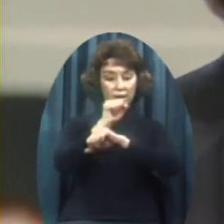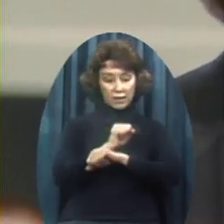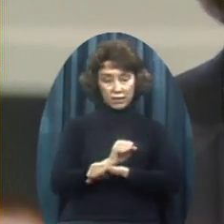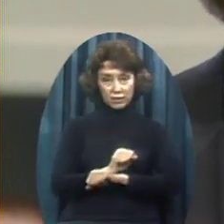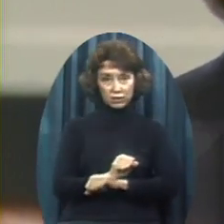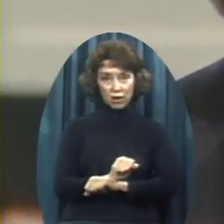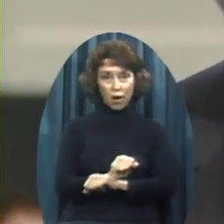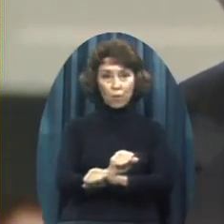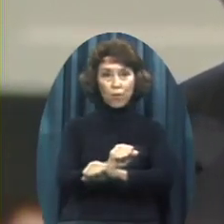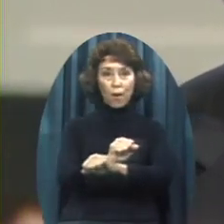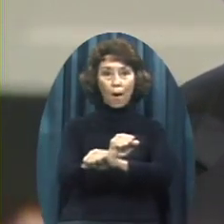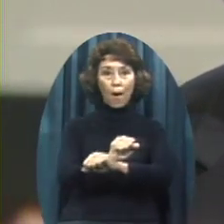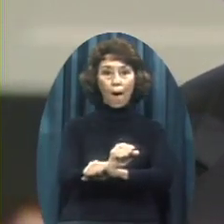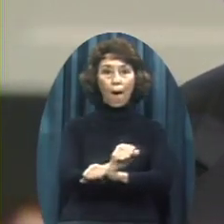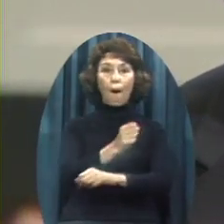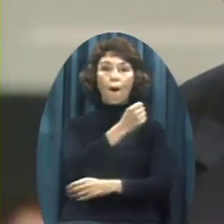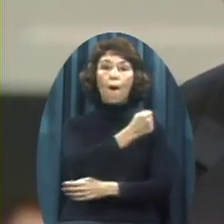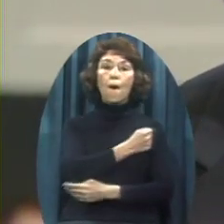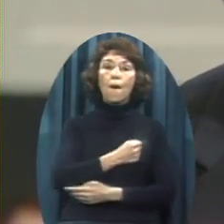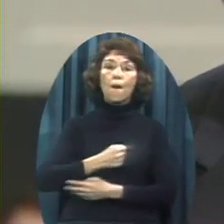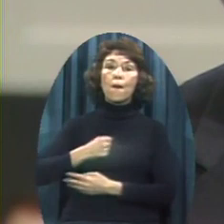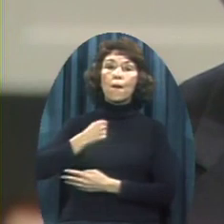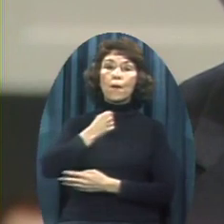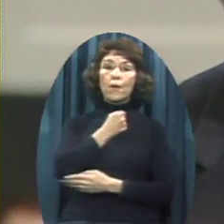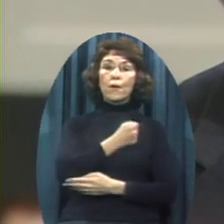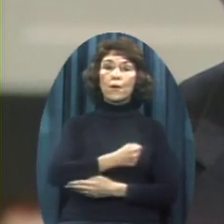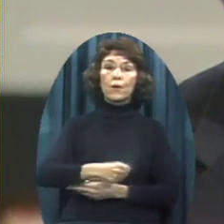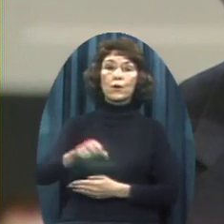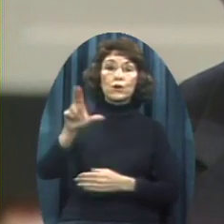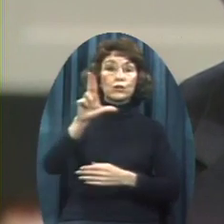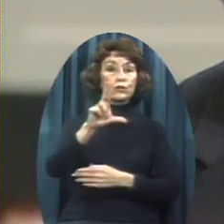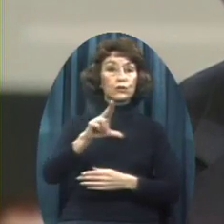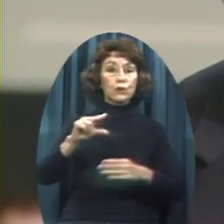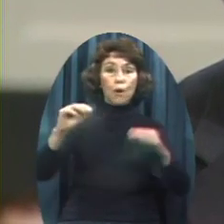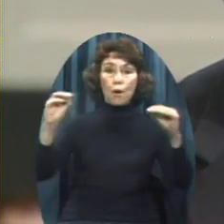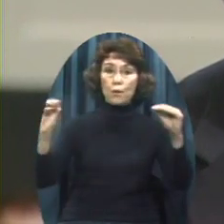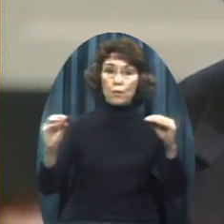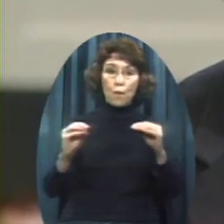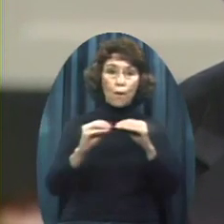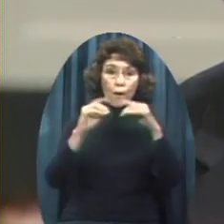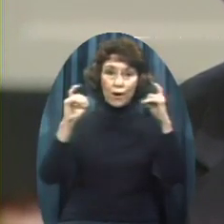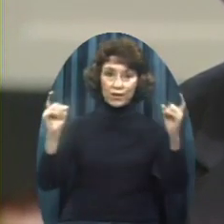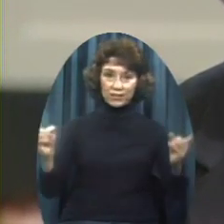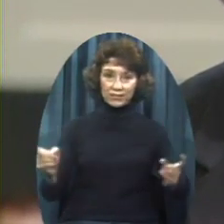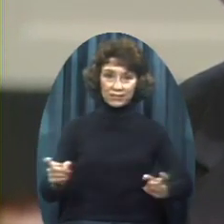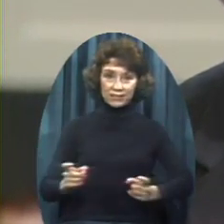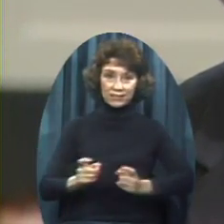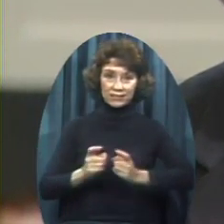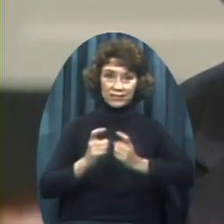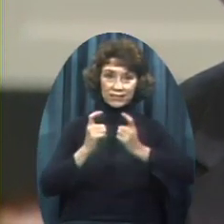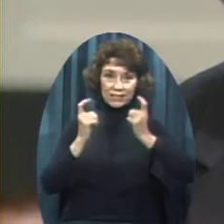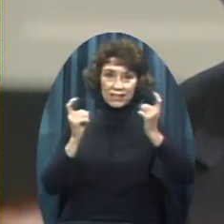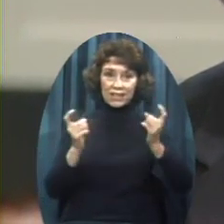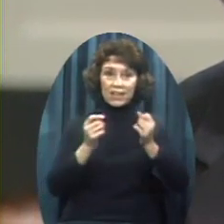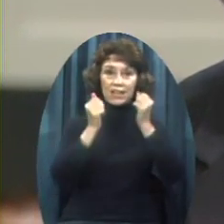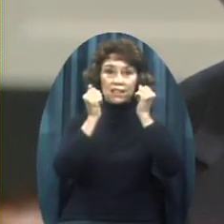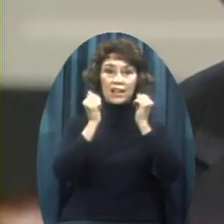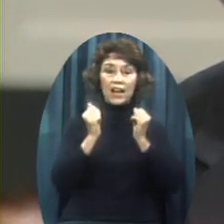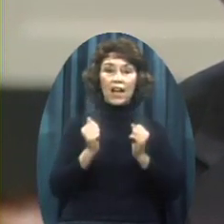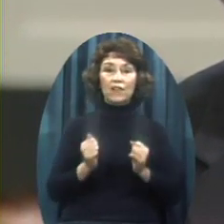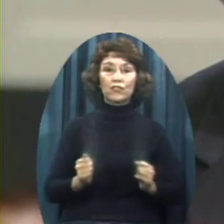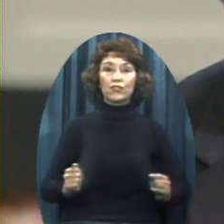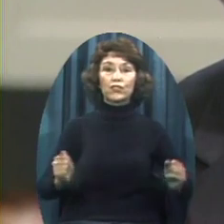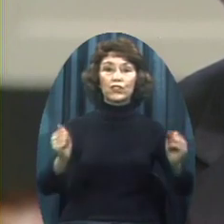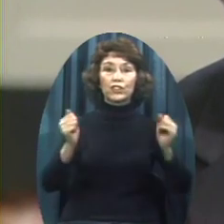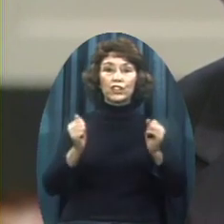my sorrow. No more sin